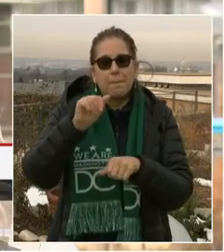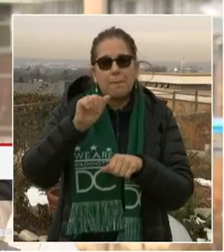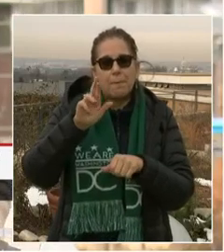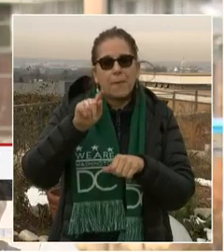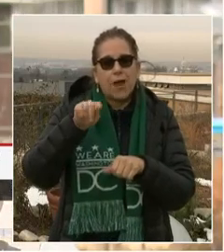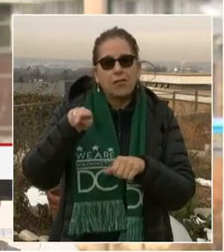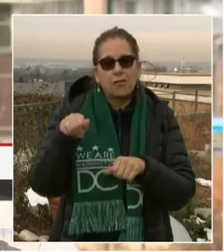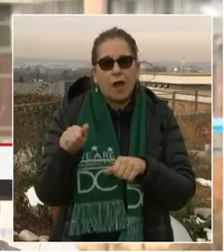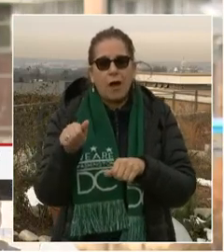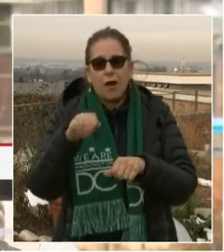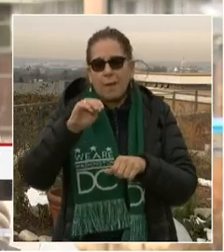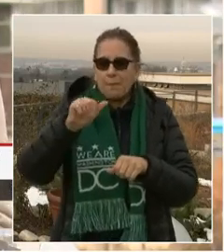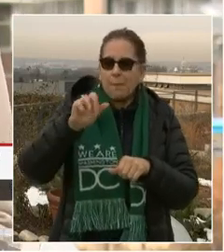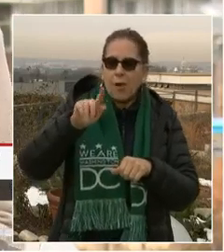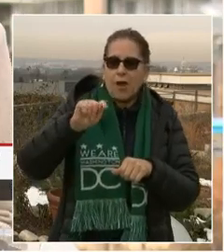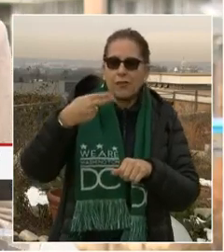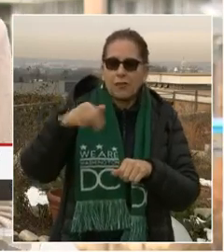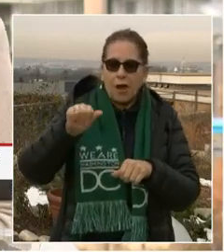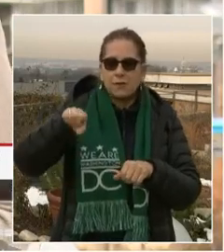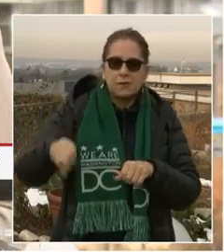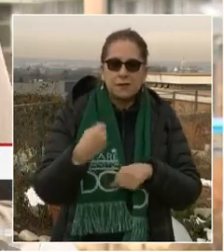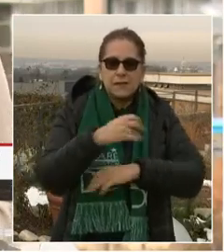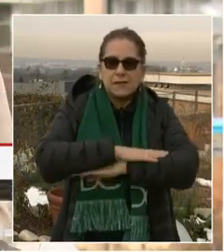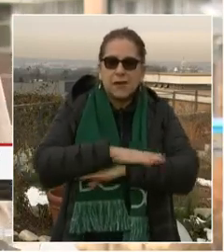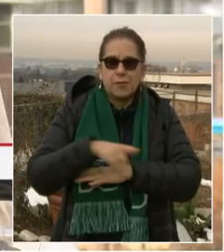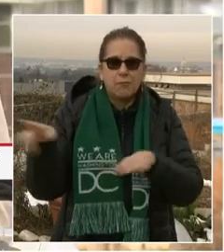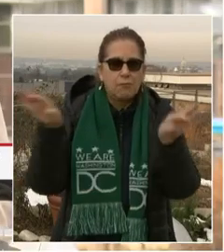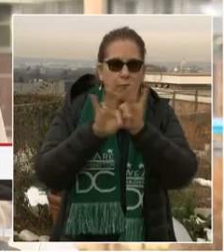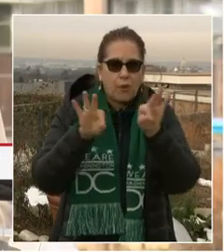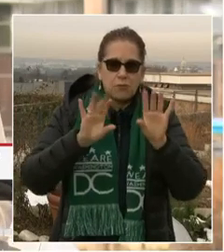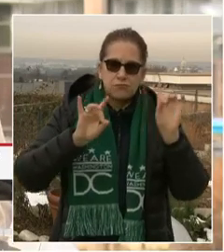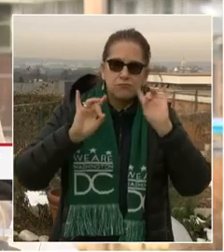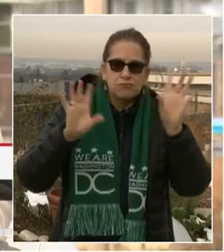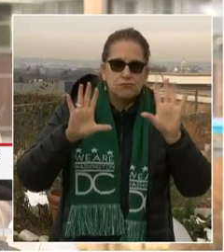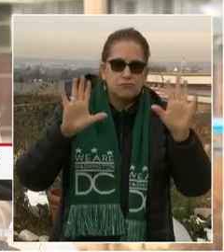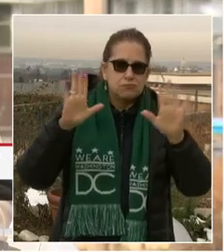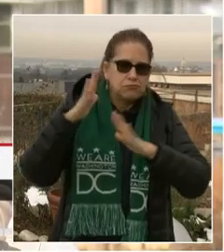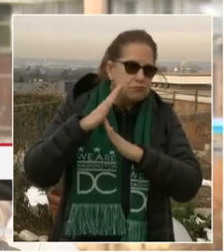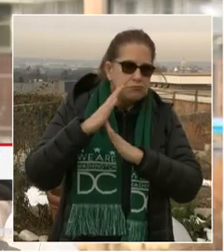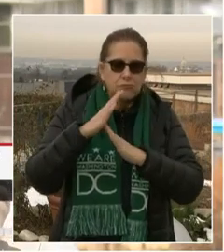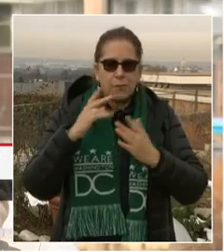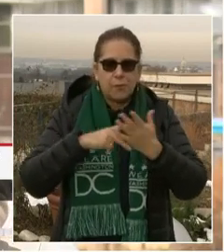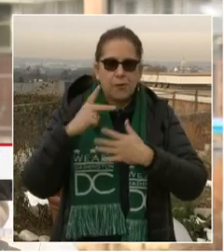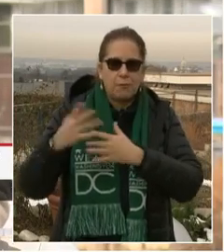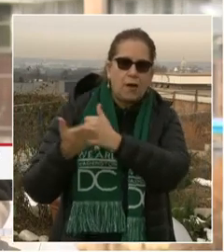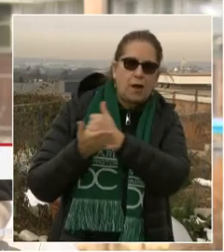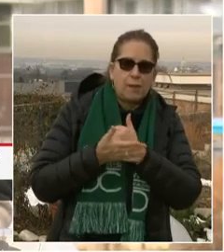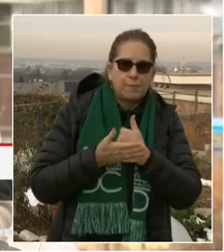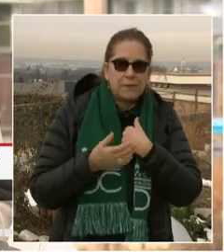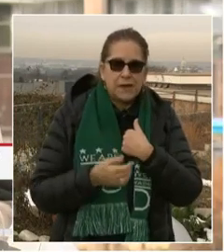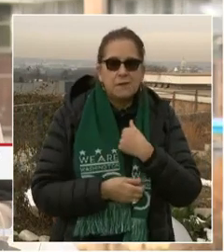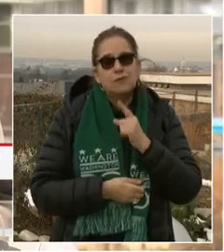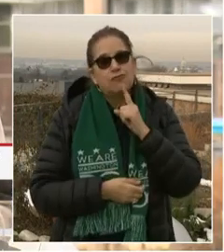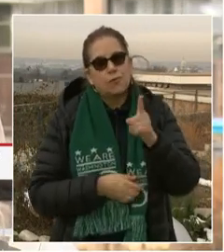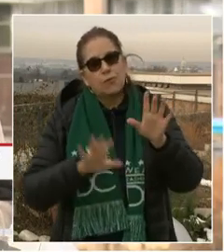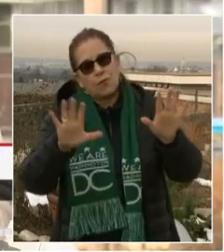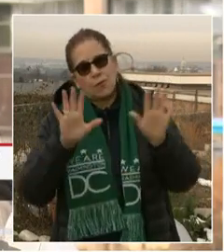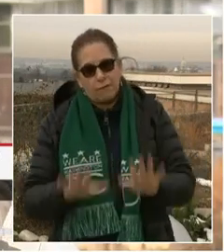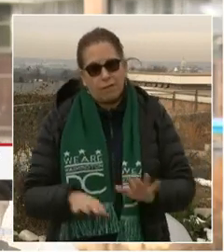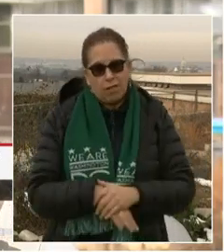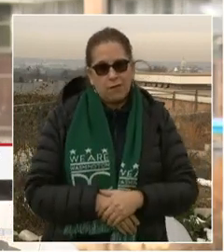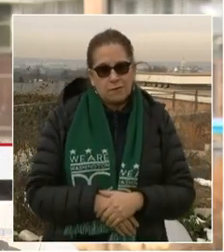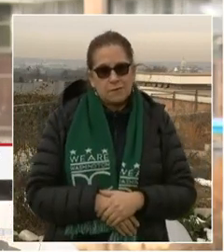of privilege to recognize Kim Ford. We recognized her last year as a Washington Woman of Excellence. She is a power